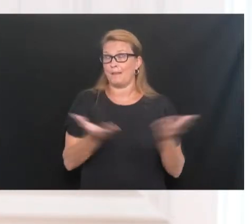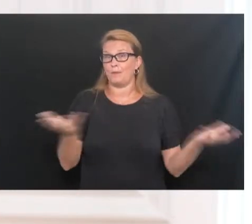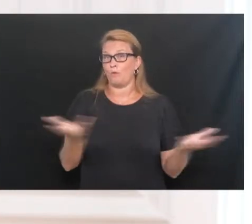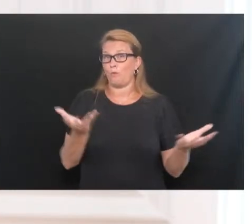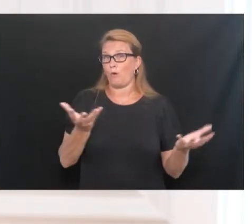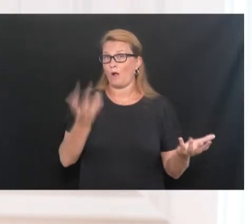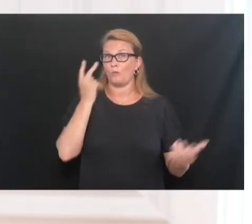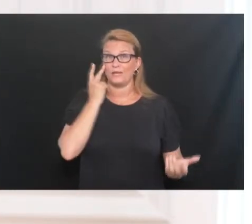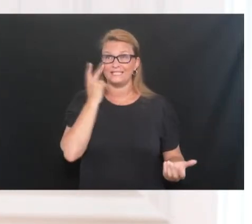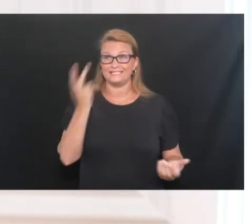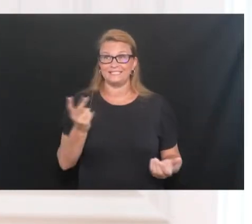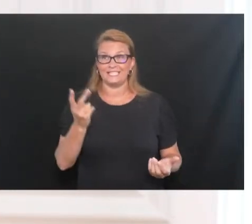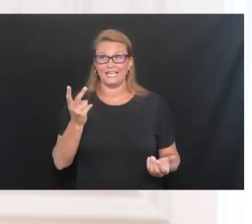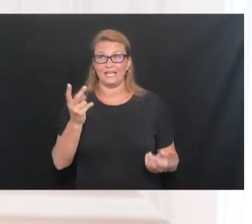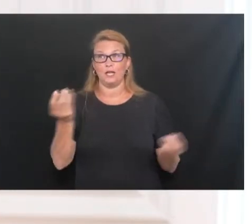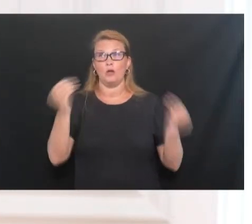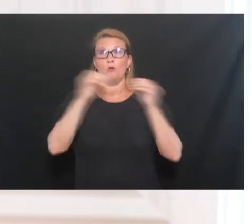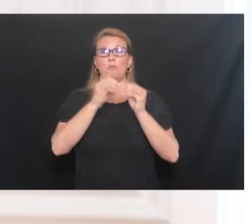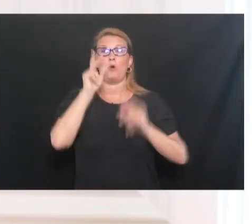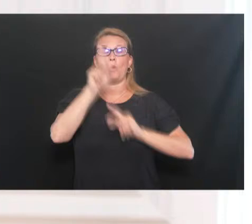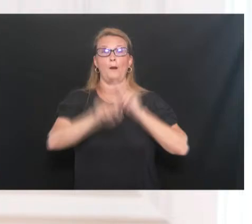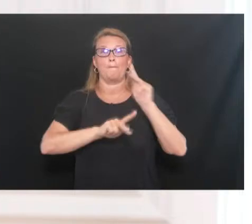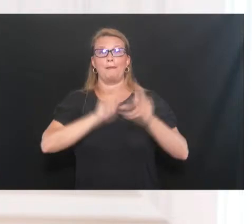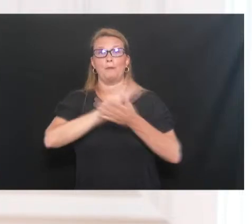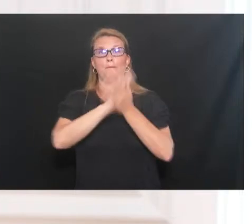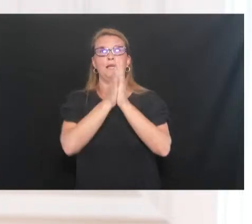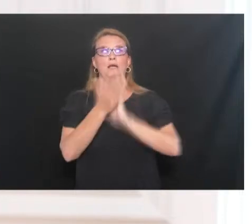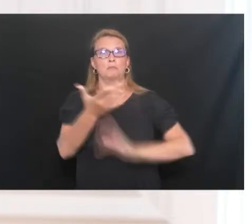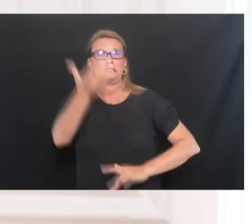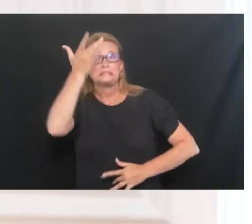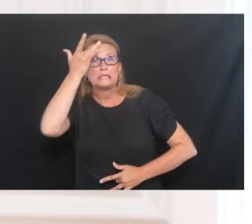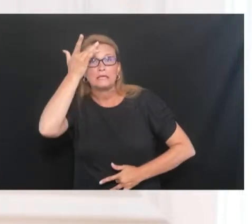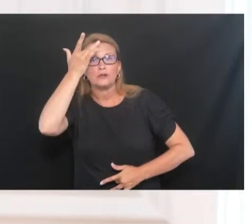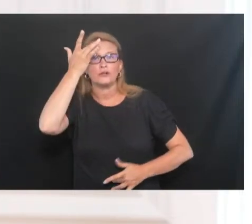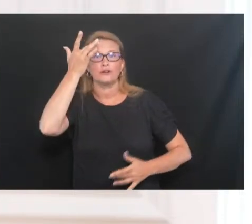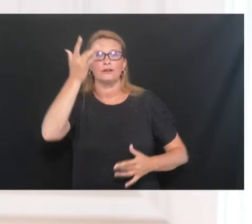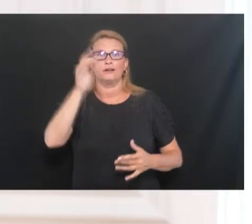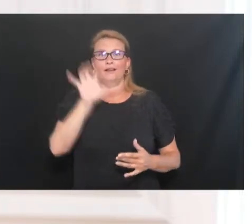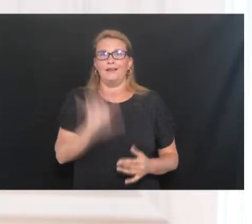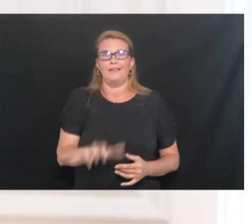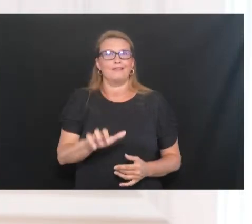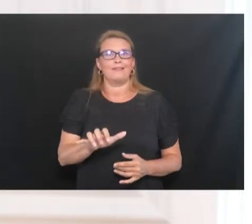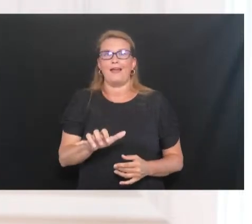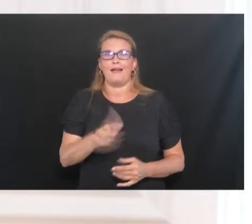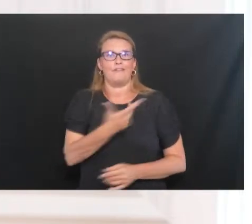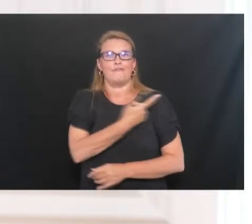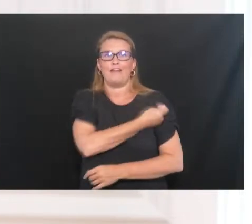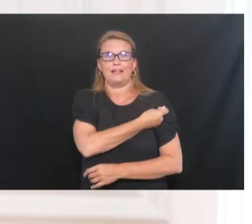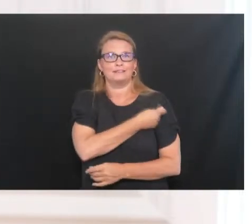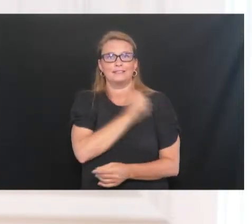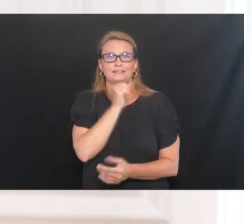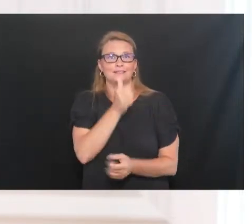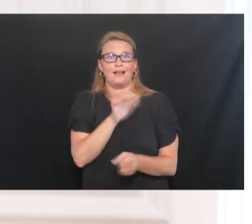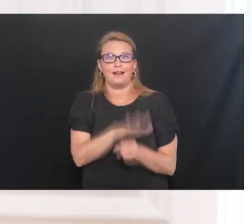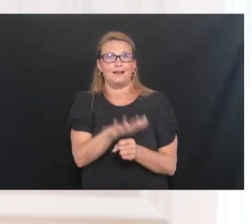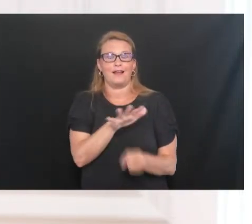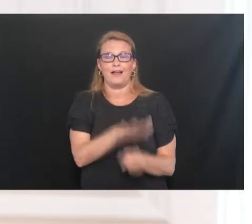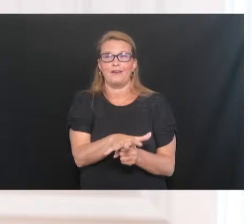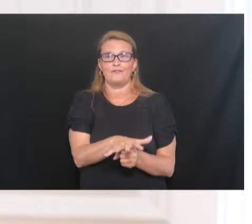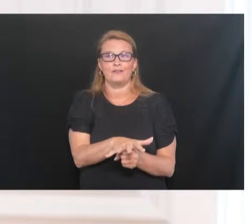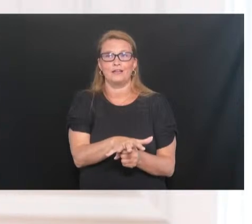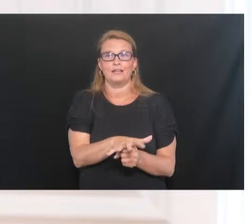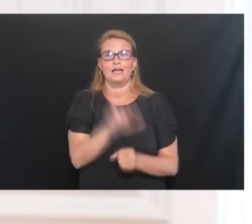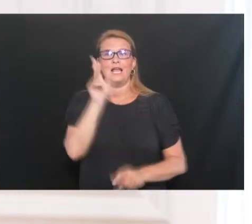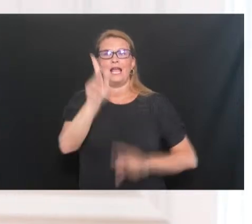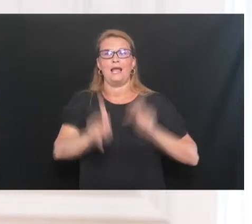more people going into the hospital or getting sicker, where those vaccines may not be quite as effective, and particularly so in people that